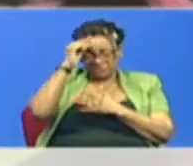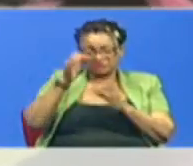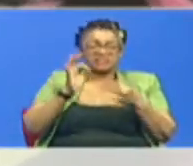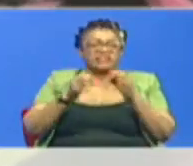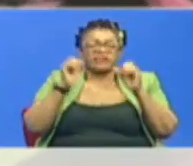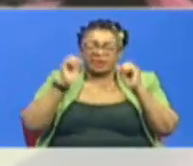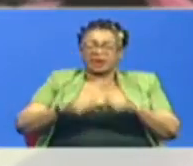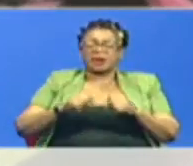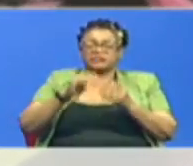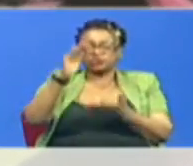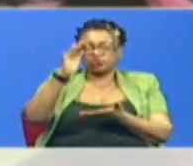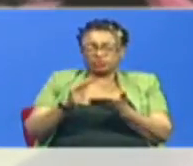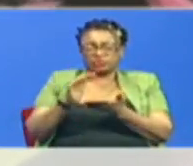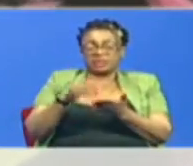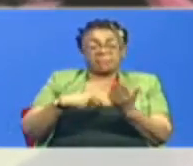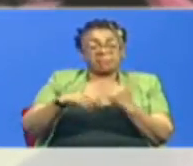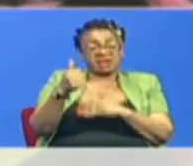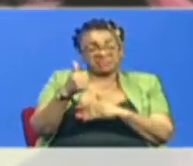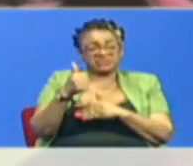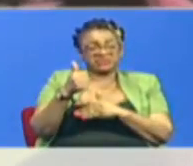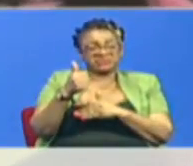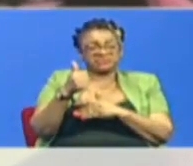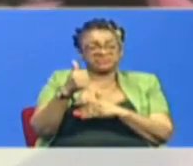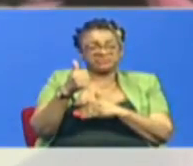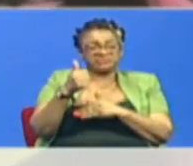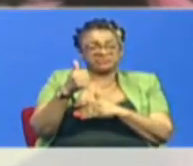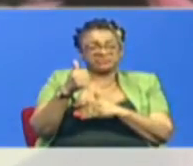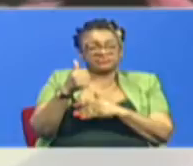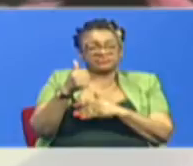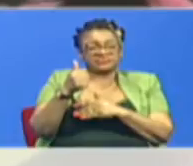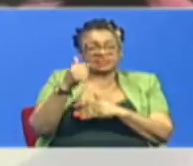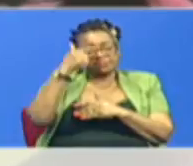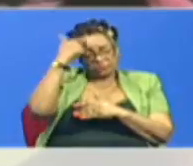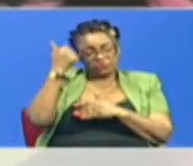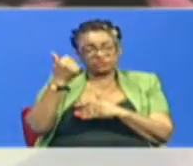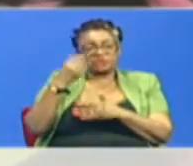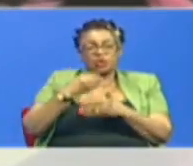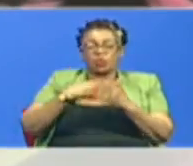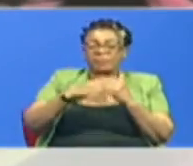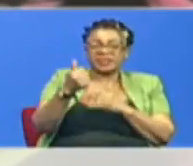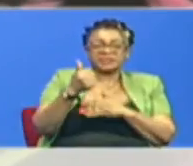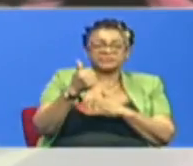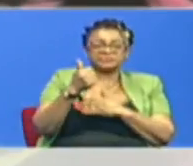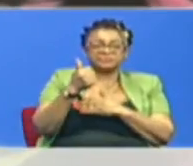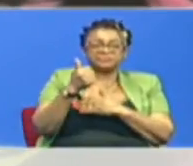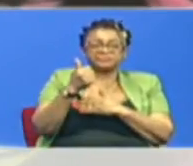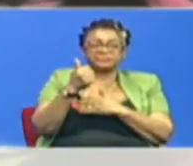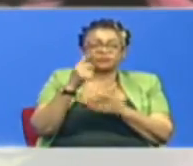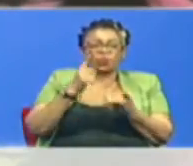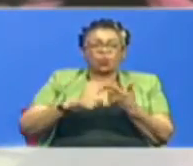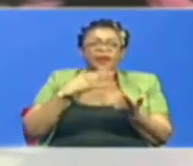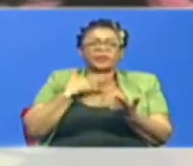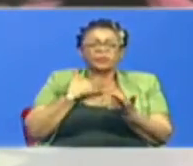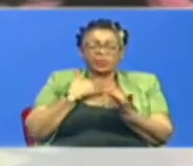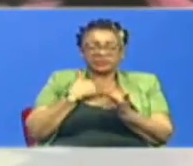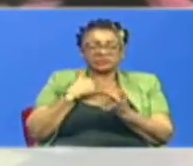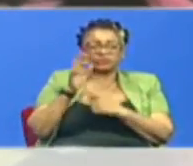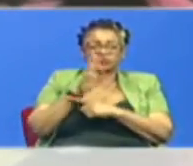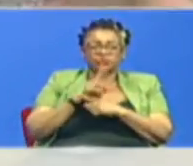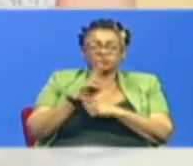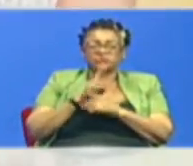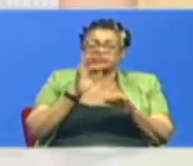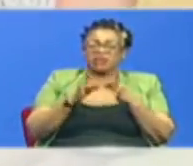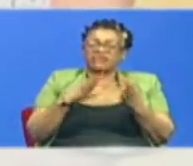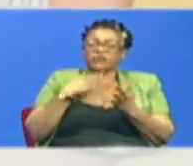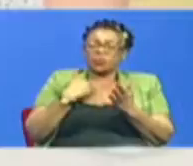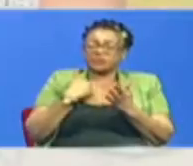payments. Malipo enye mtu anenda na make hospitali kama iyo ya kulipia lab, maybe you want, unataka kupimwa STIs.